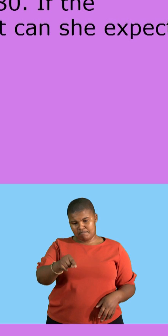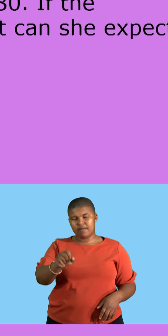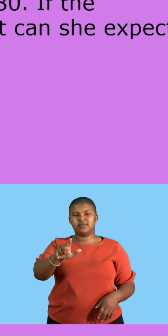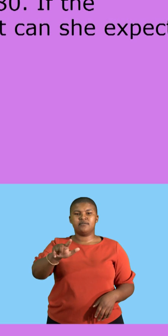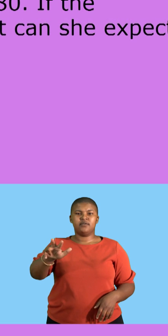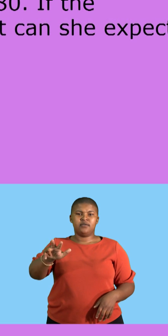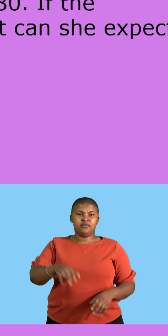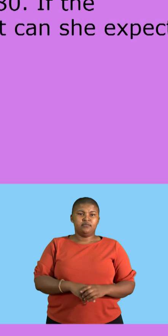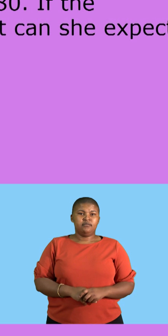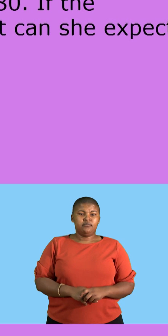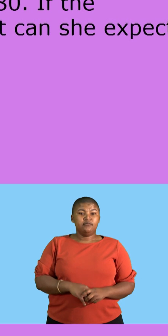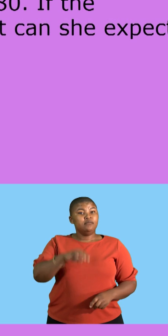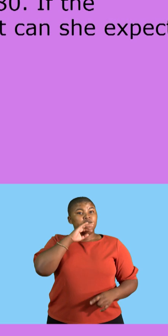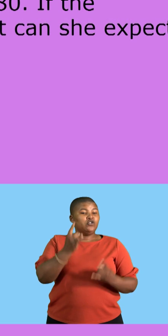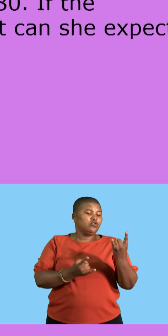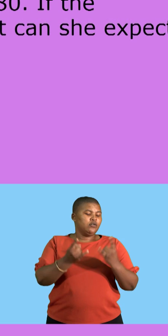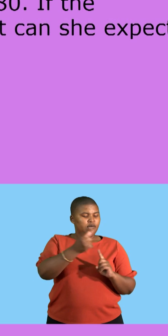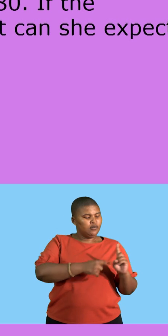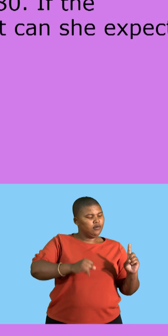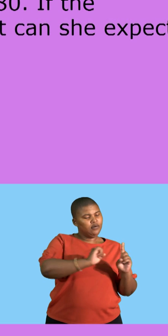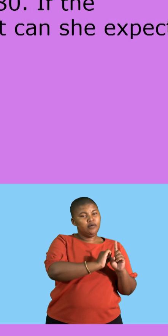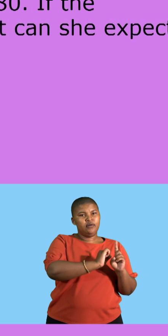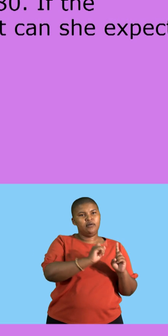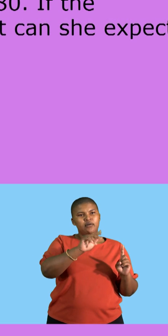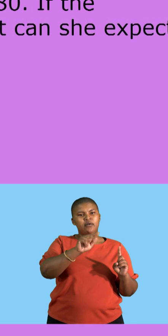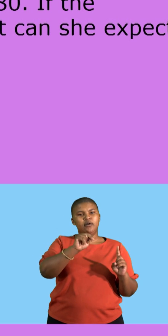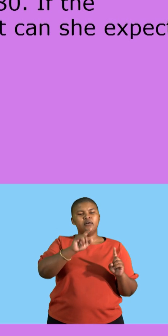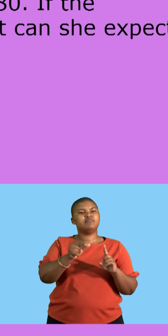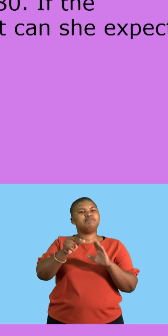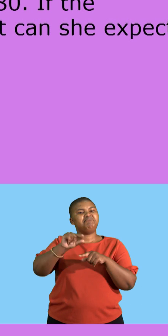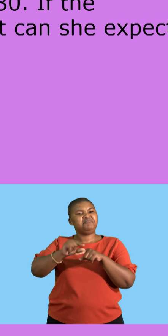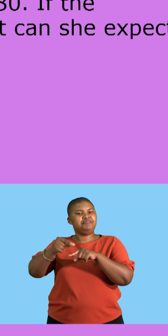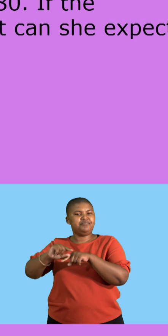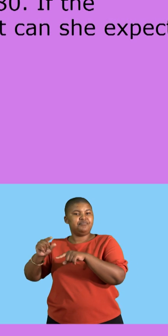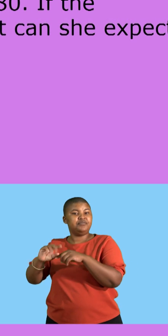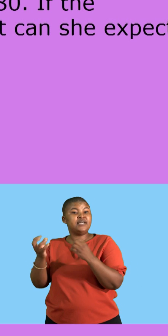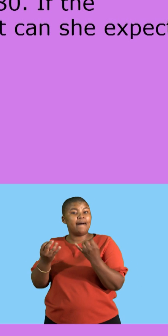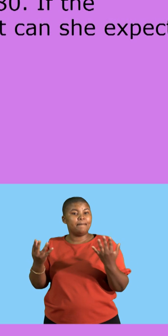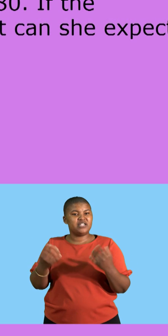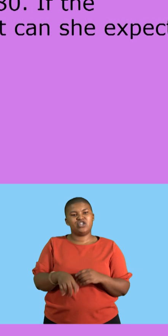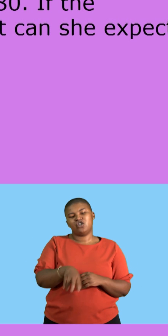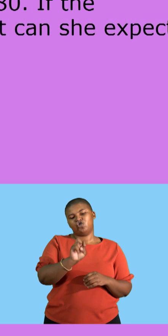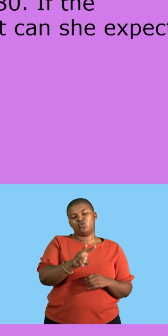78. So her shopping is increasing with 23 Rand 78, so it's